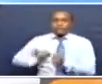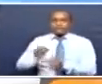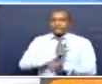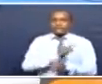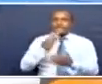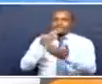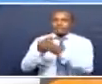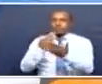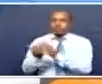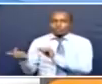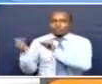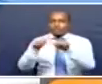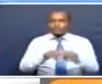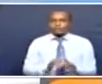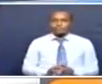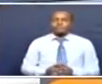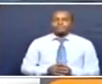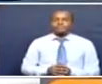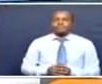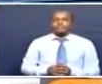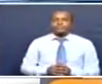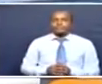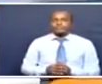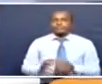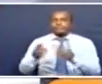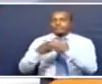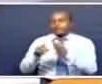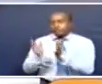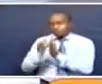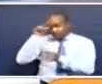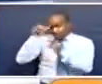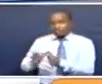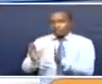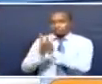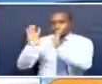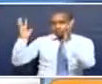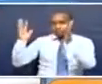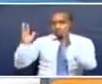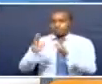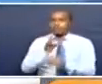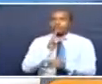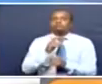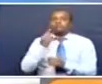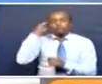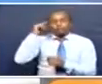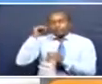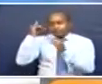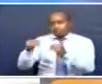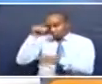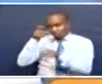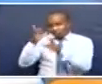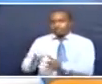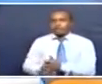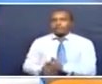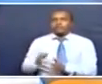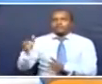time for us tonight. I'll start with you. Mudomi Njuki, congratulations. Thank you. Being elected in the governor of Tharaka Nithi County. You have